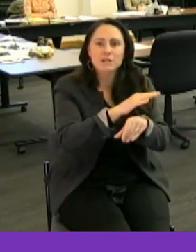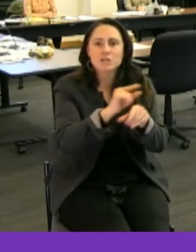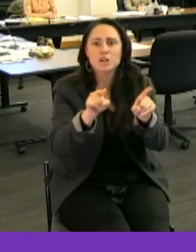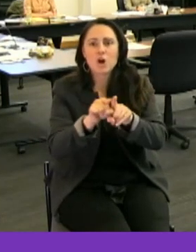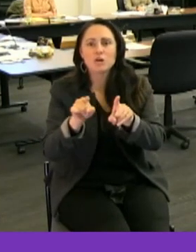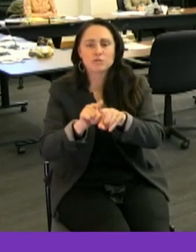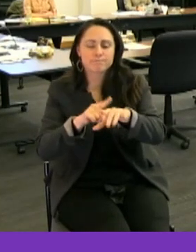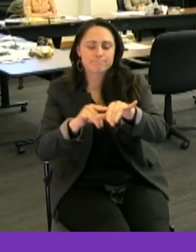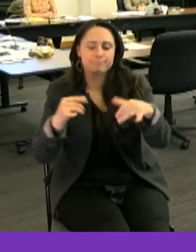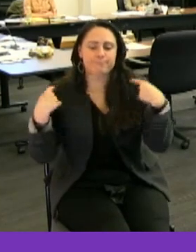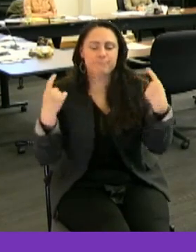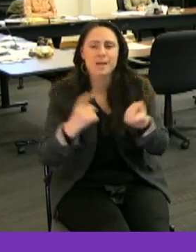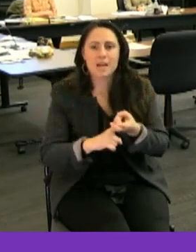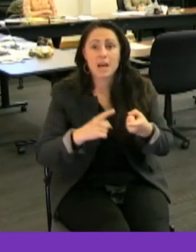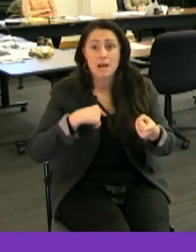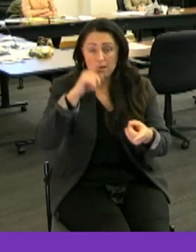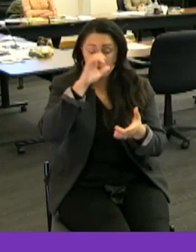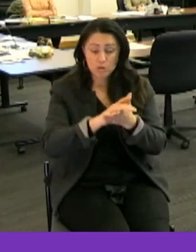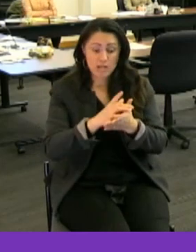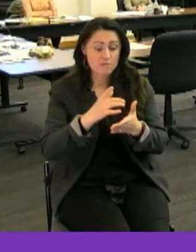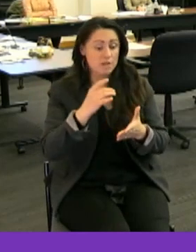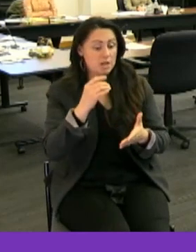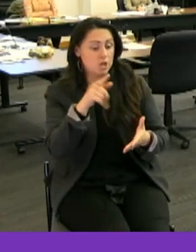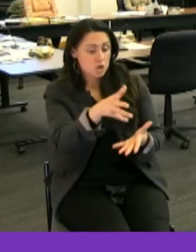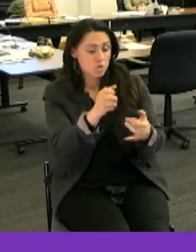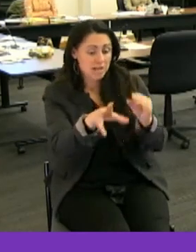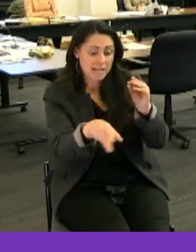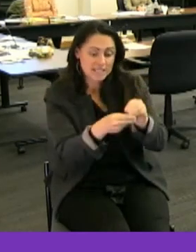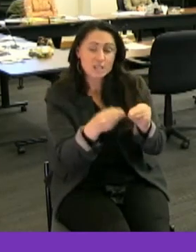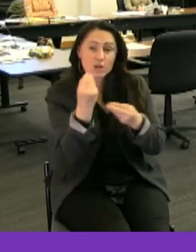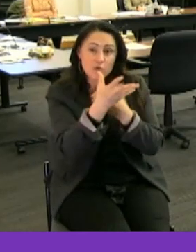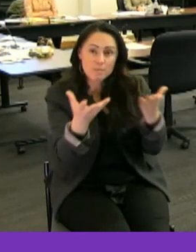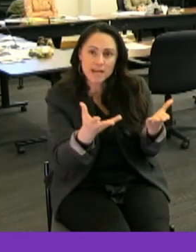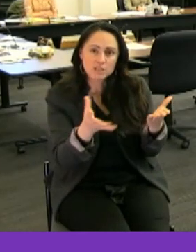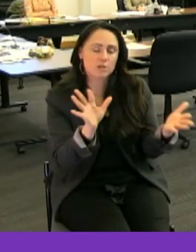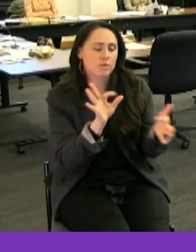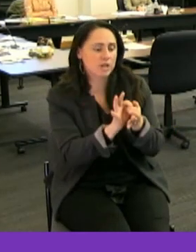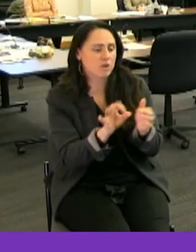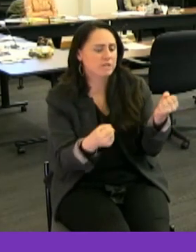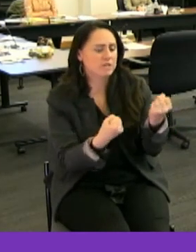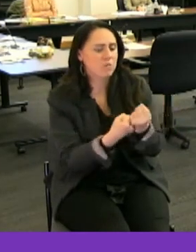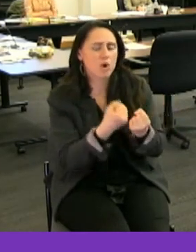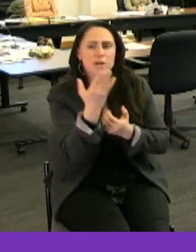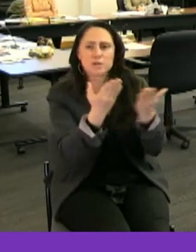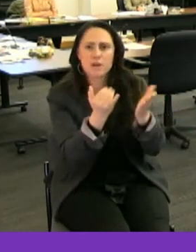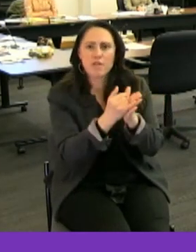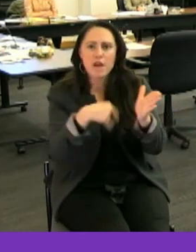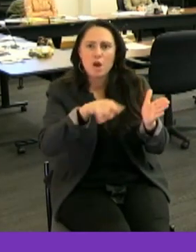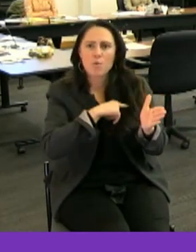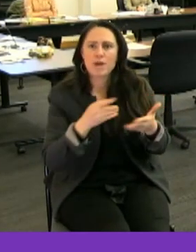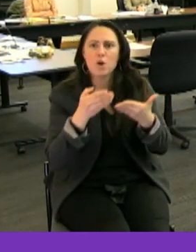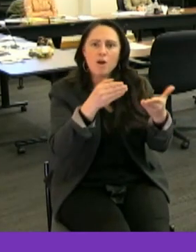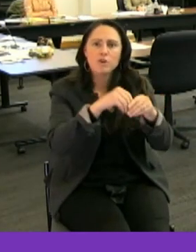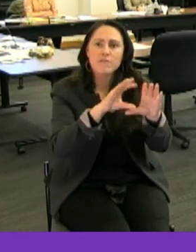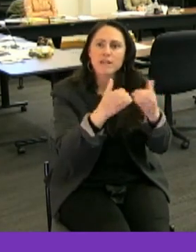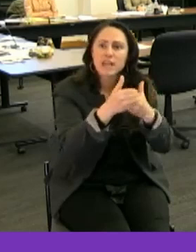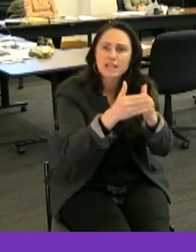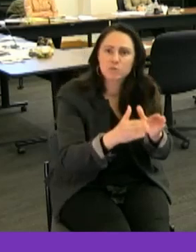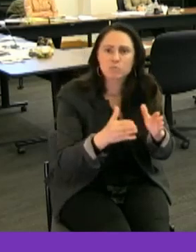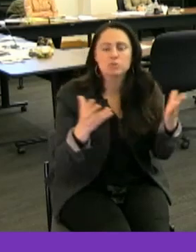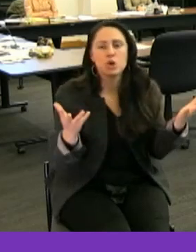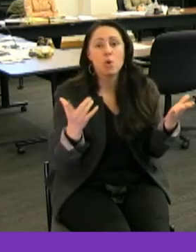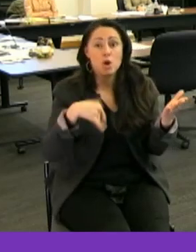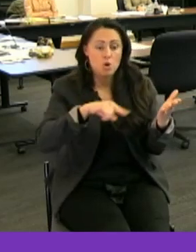also Spanish. And I do believe you wanted additional information regarding the support services that we offer in the classroom.